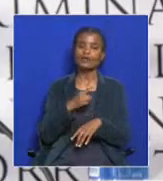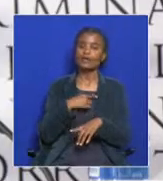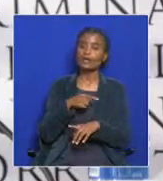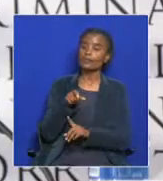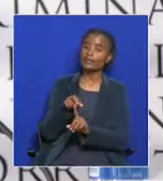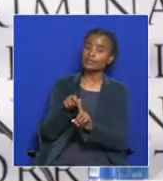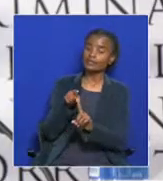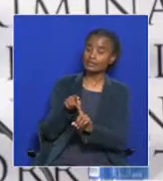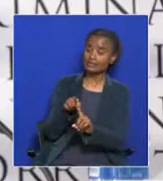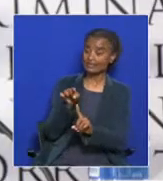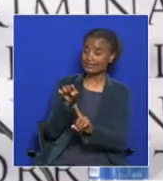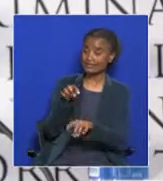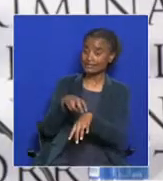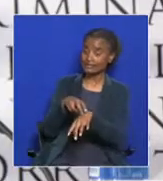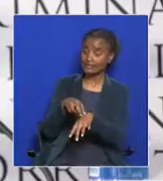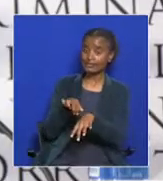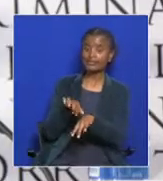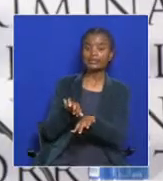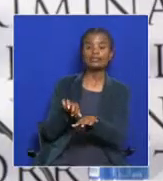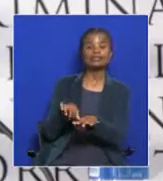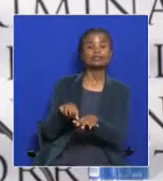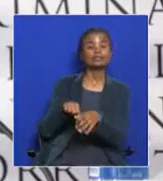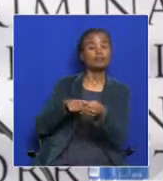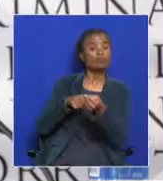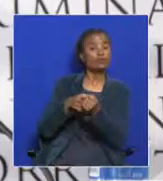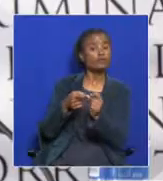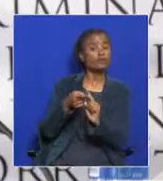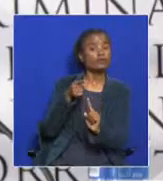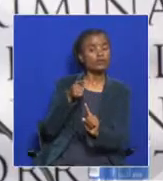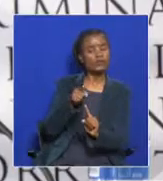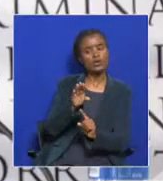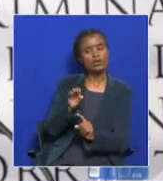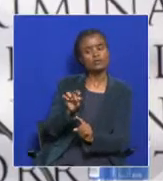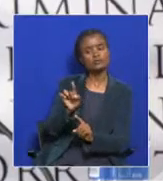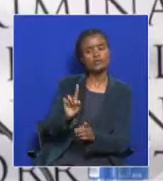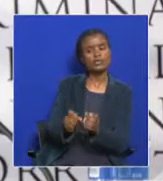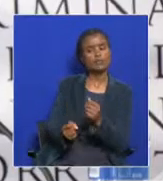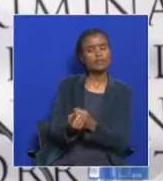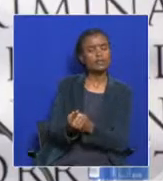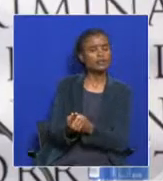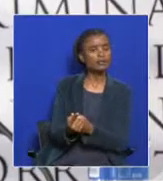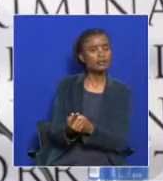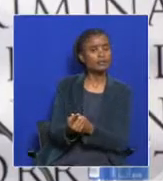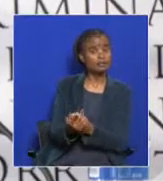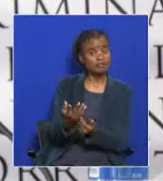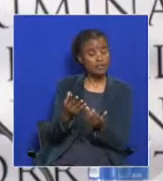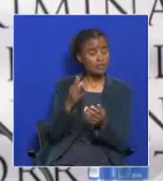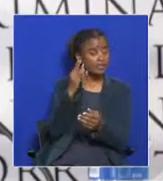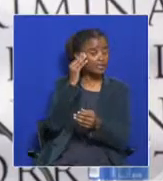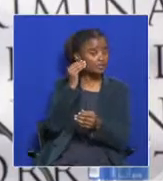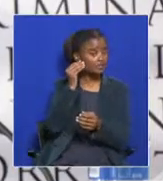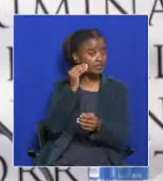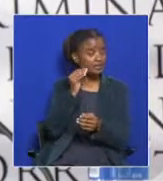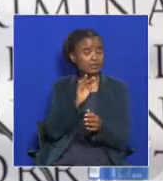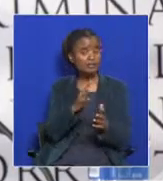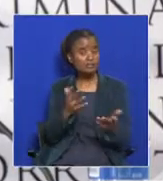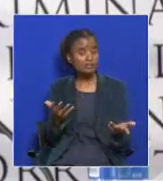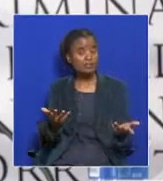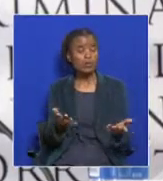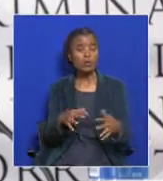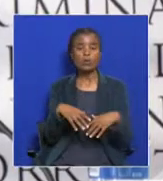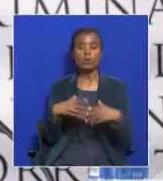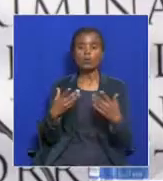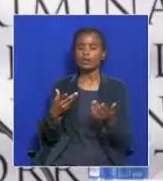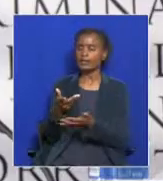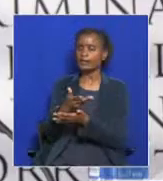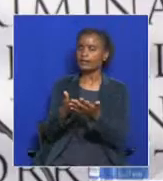you what went wrong. Was it the questioning? Was it the level of experience? You have that engagement and you say, we will try again. I